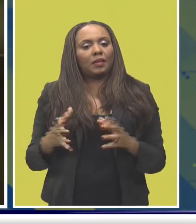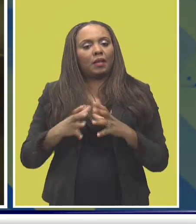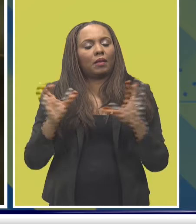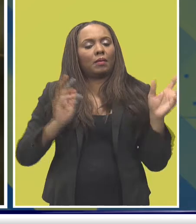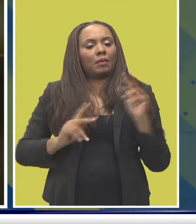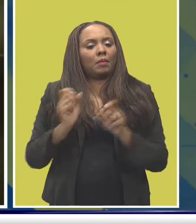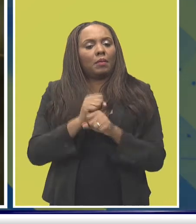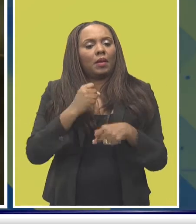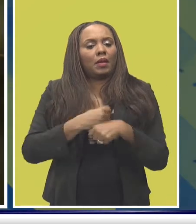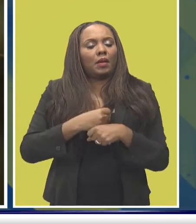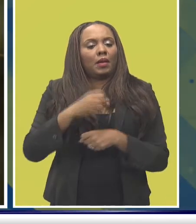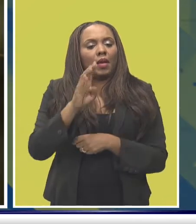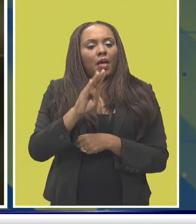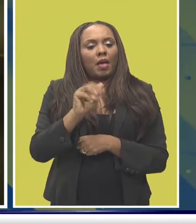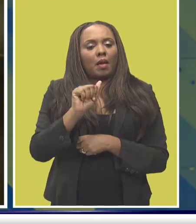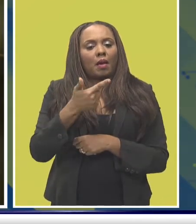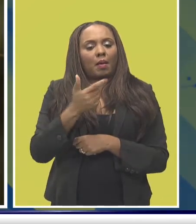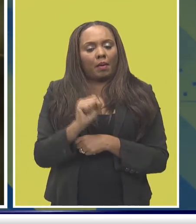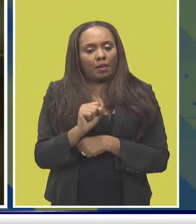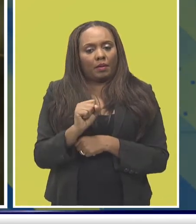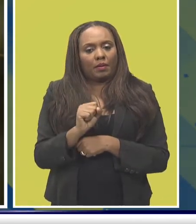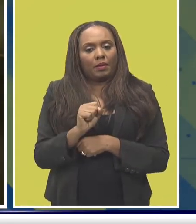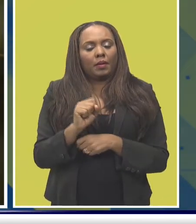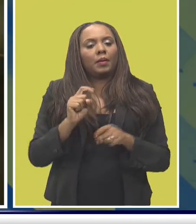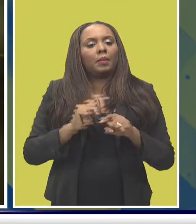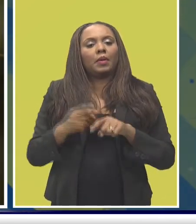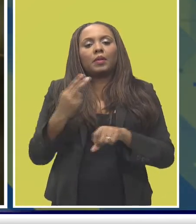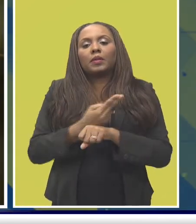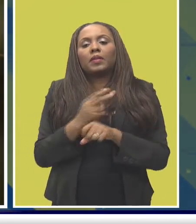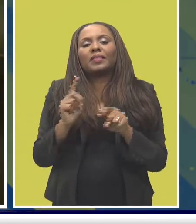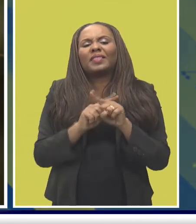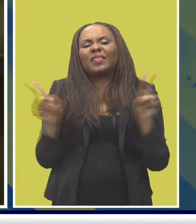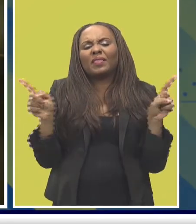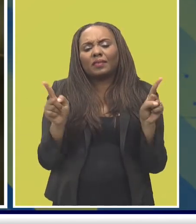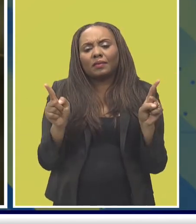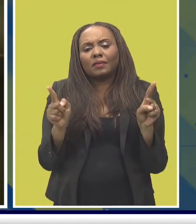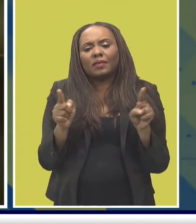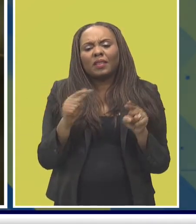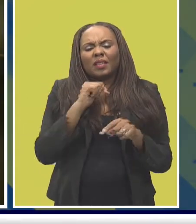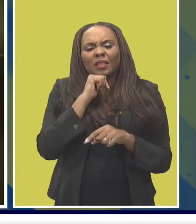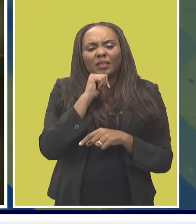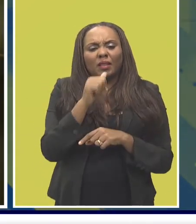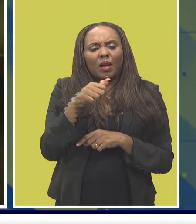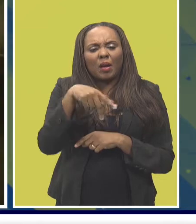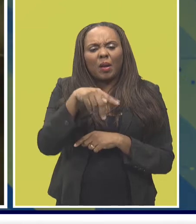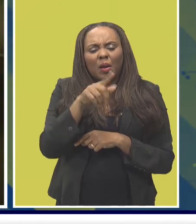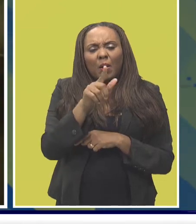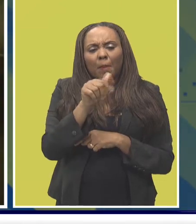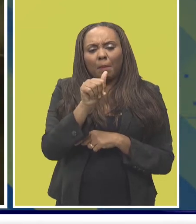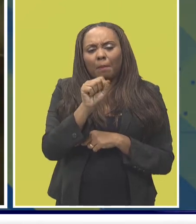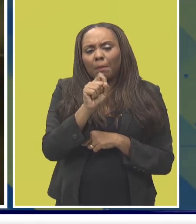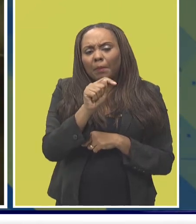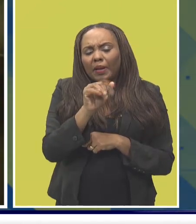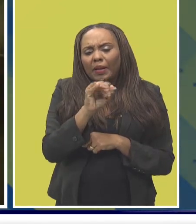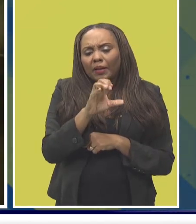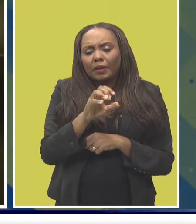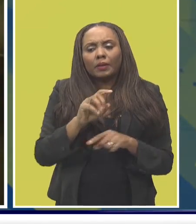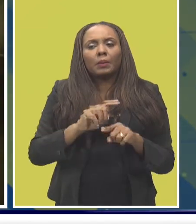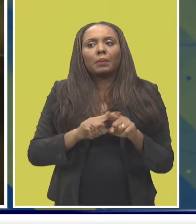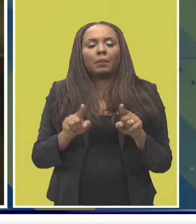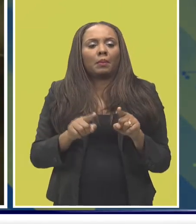from an organic base. So they're either using a cornstarch resin or PLA resin, so that they're making